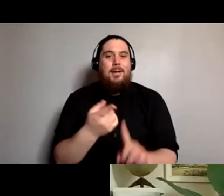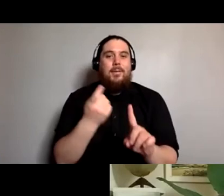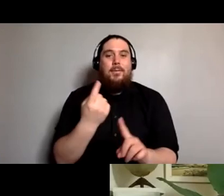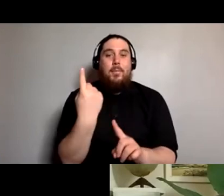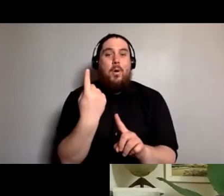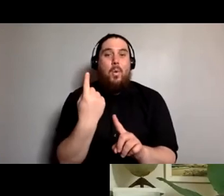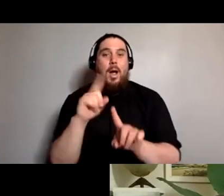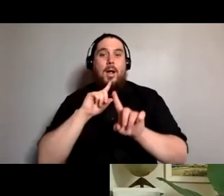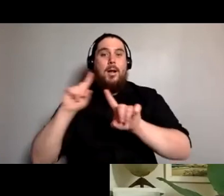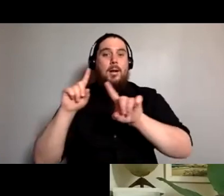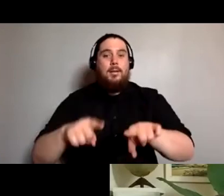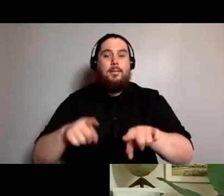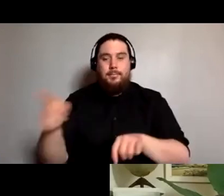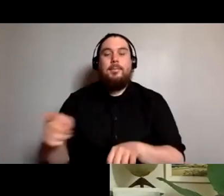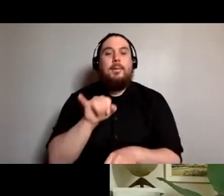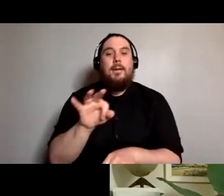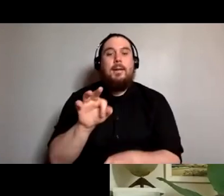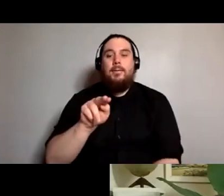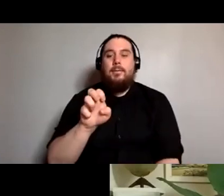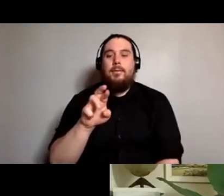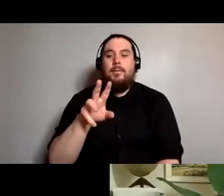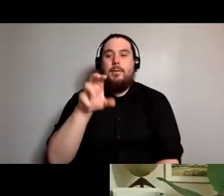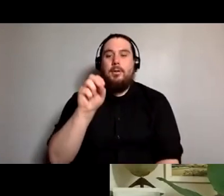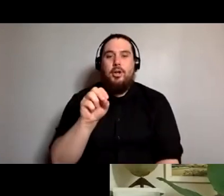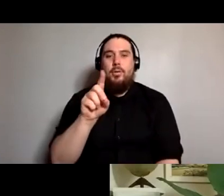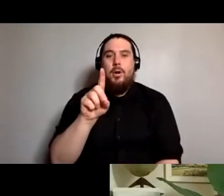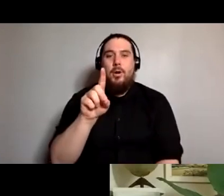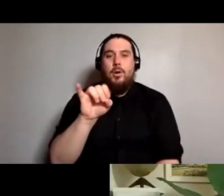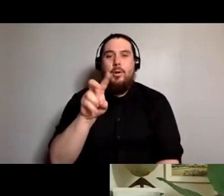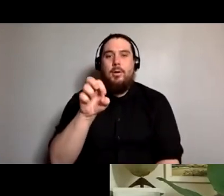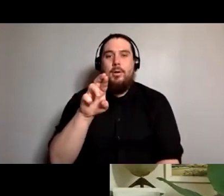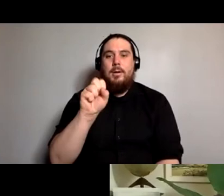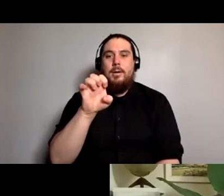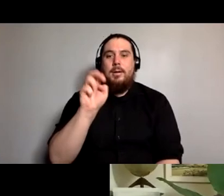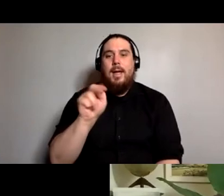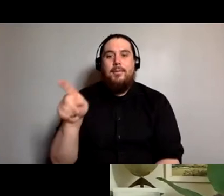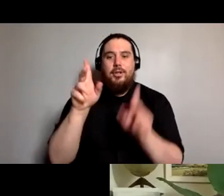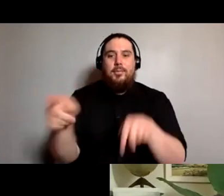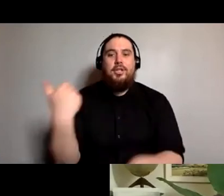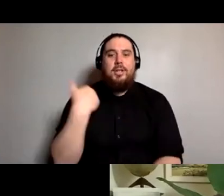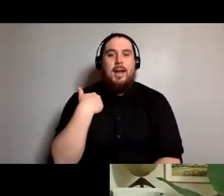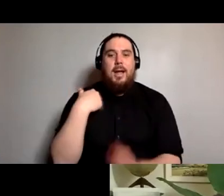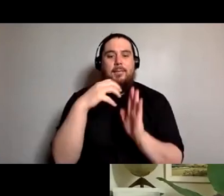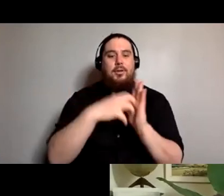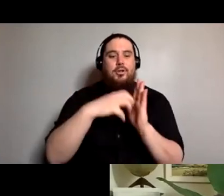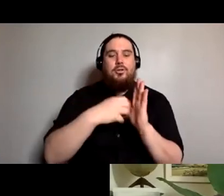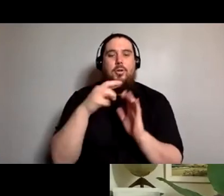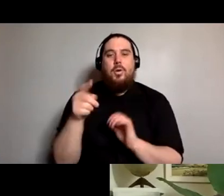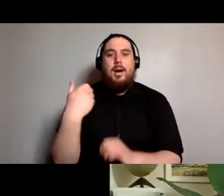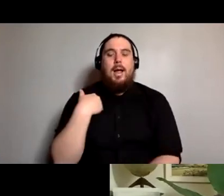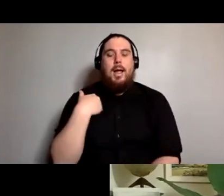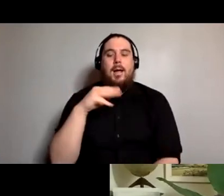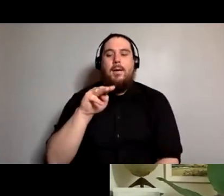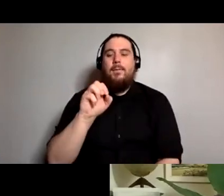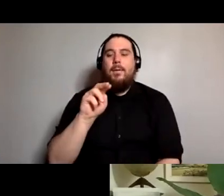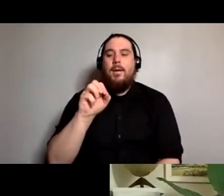attendees that if a neurodivergent person who has benefited from scripting and has a monotonic speech or robotic speech goes through